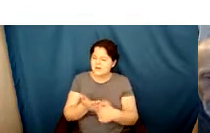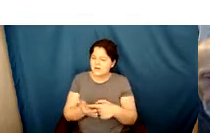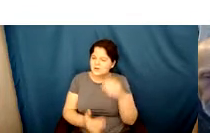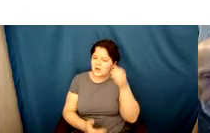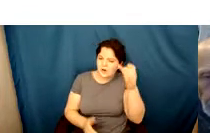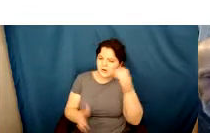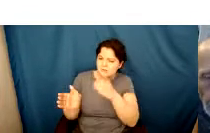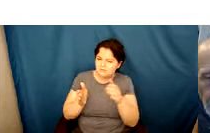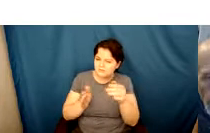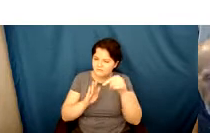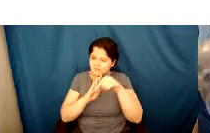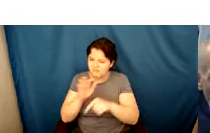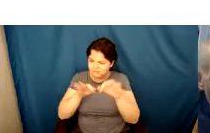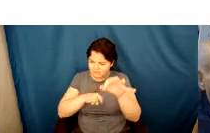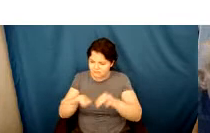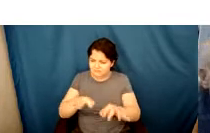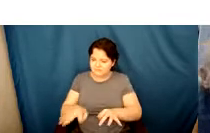detail.